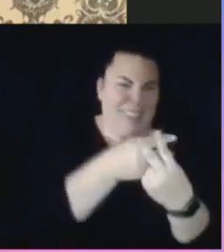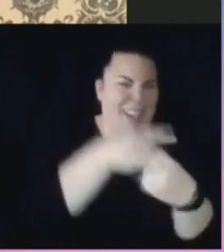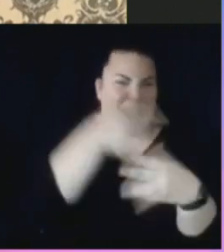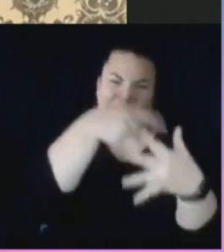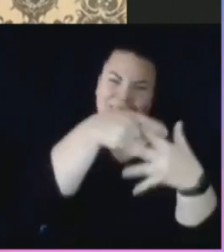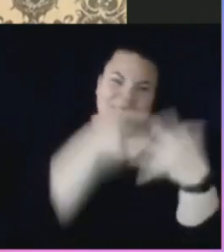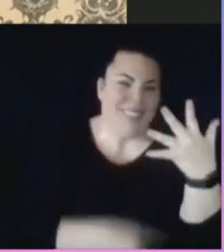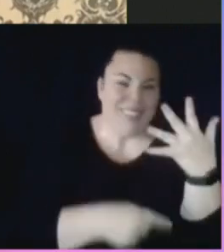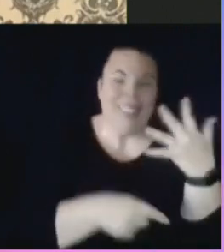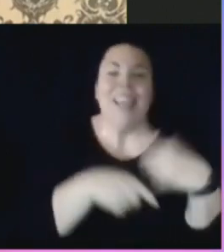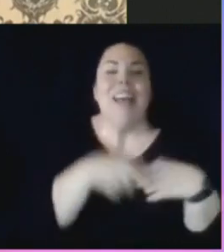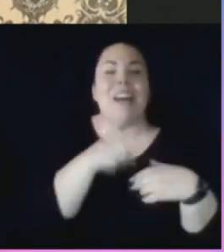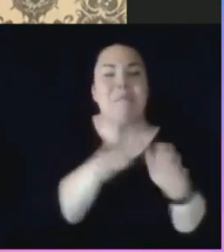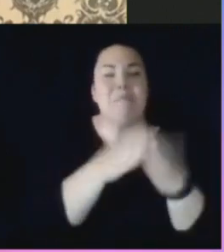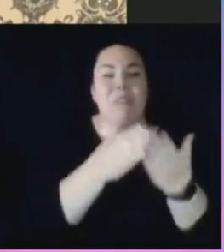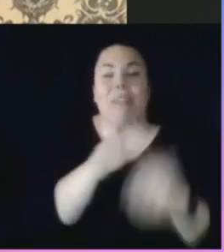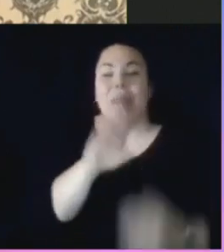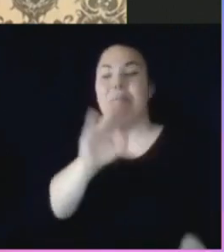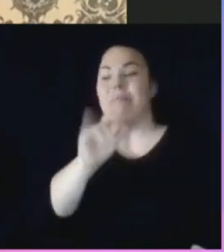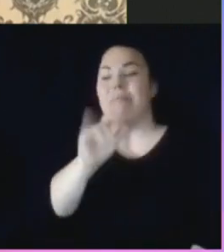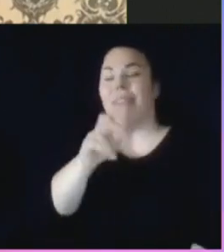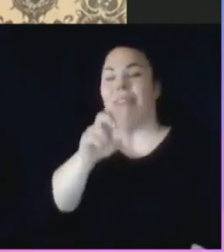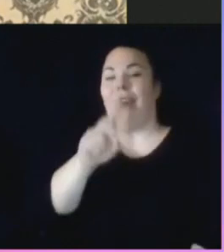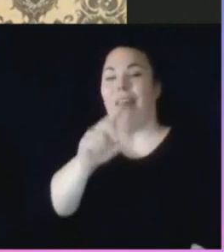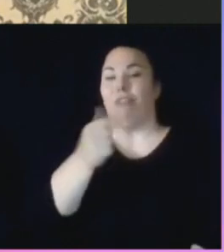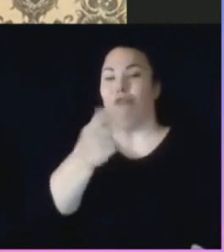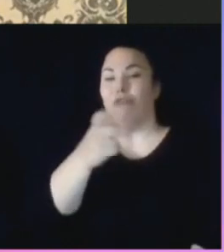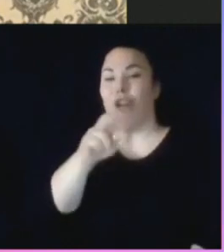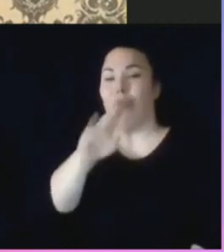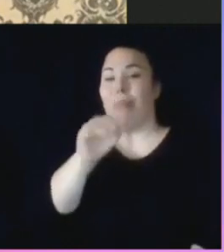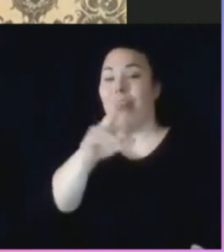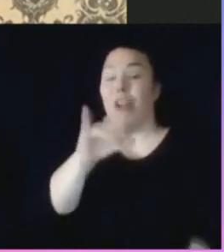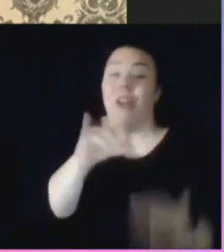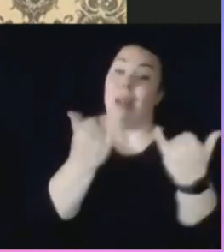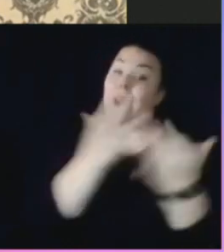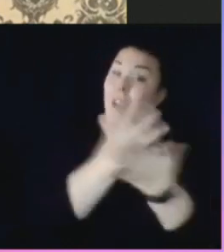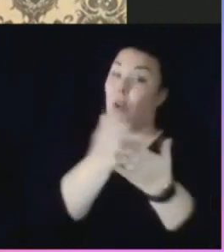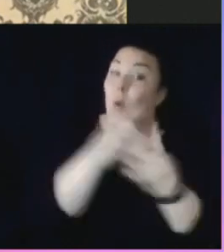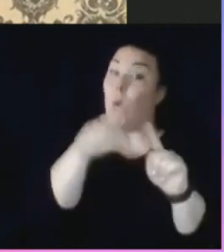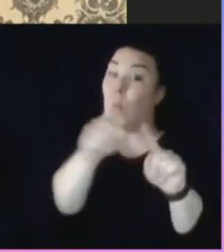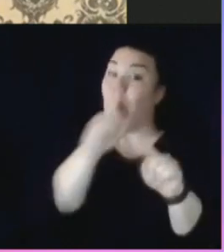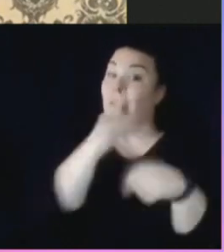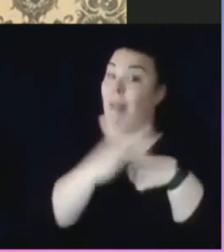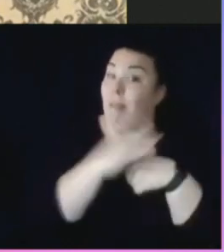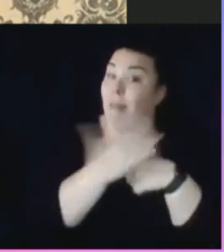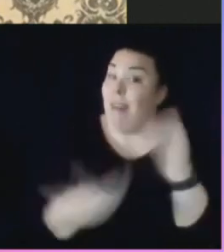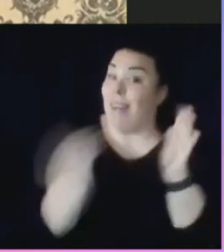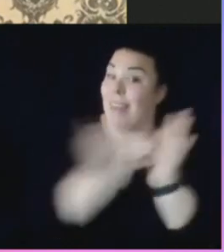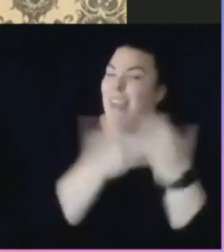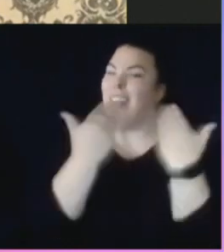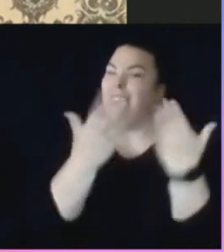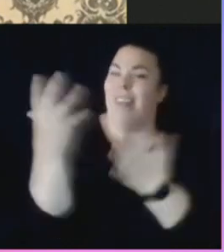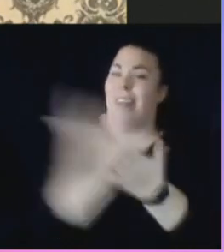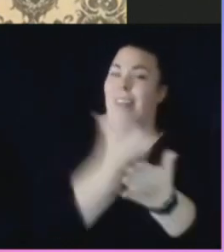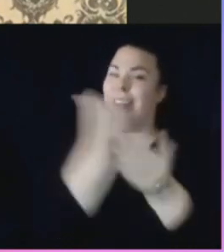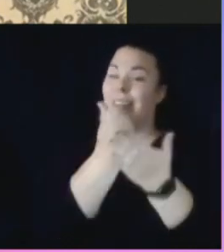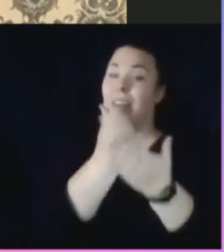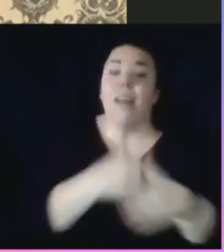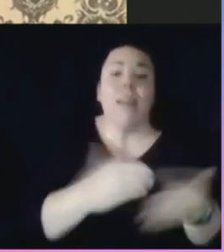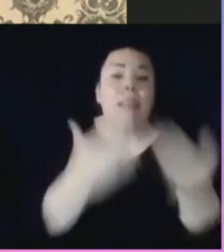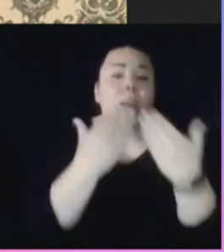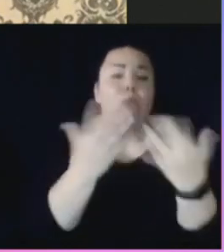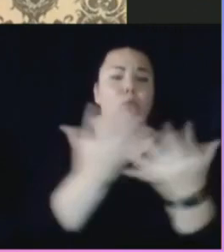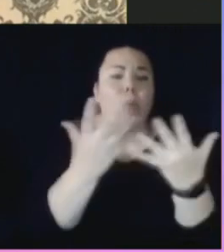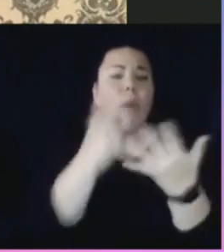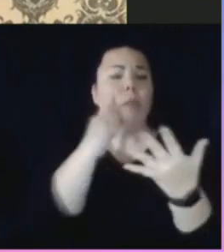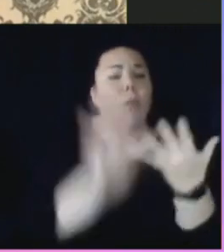Binary, is in stores and now sold out. So please get it when you can. And keep your comments coming. Thank you so much. I'm so glad